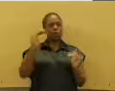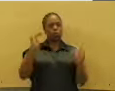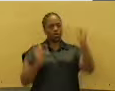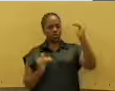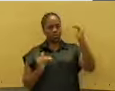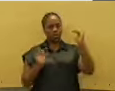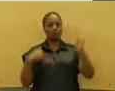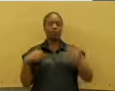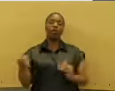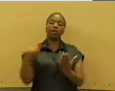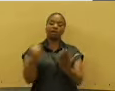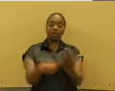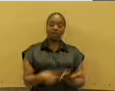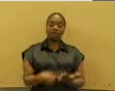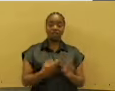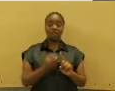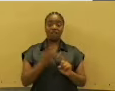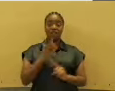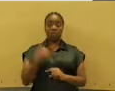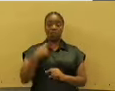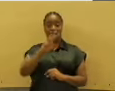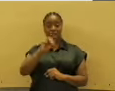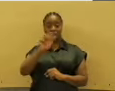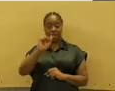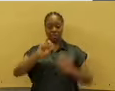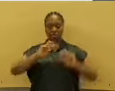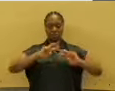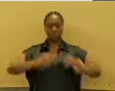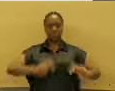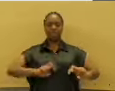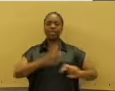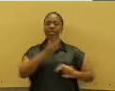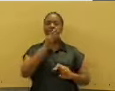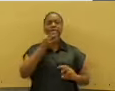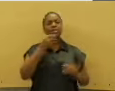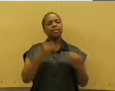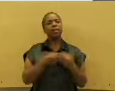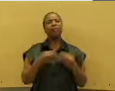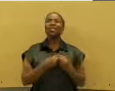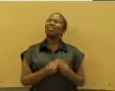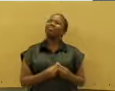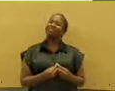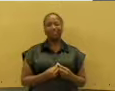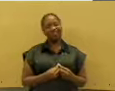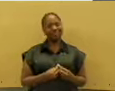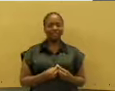the participants I would have for my master's research. And she mentioned something really,